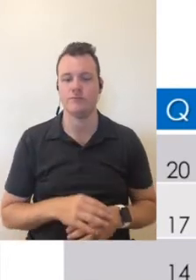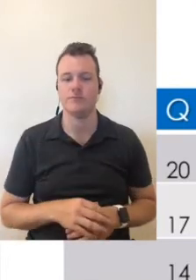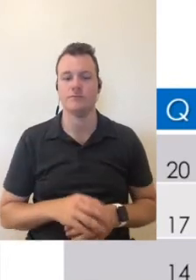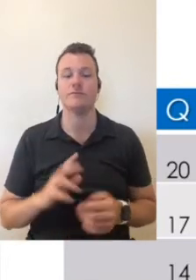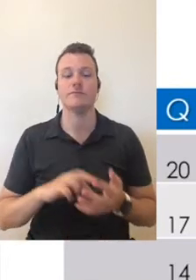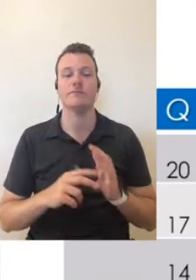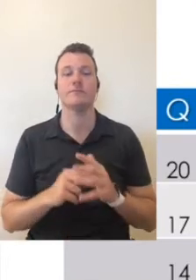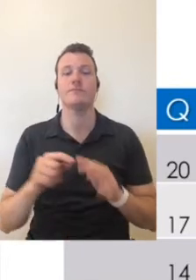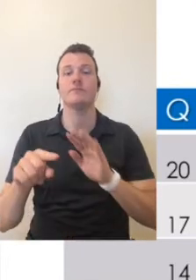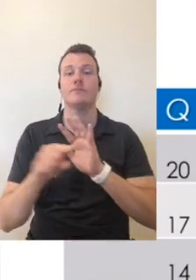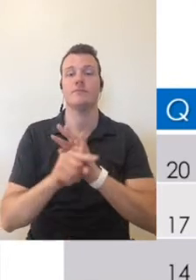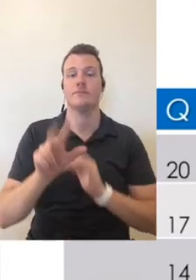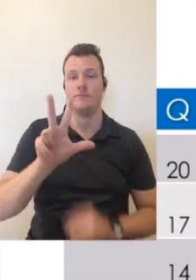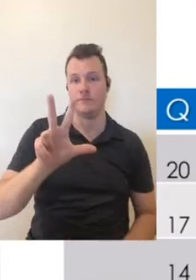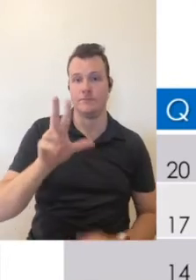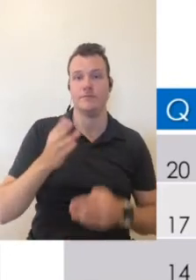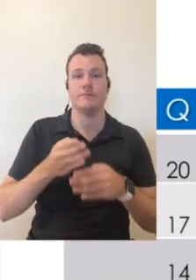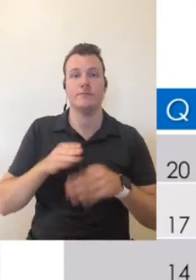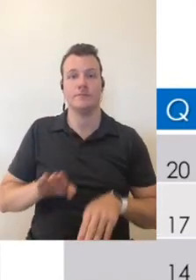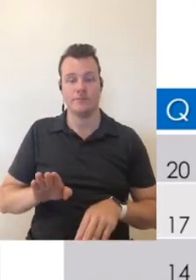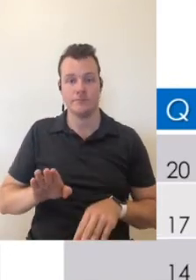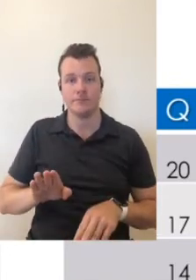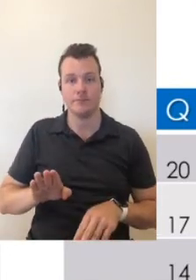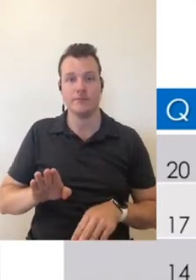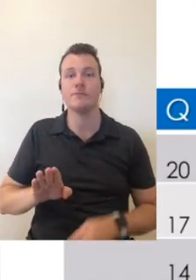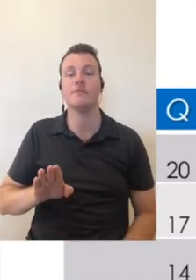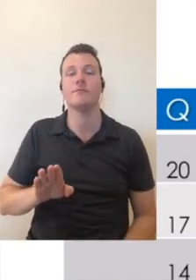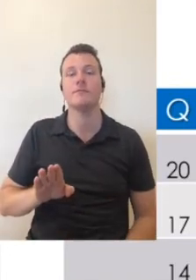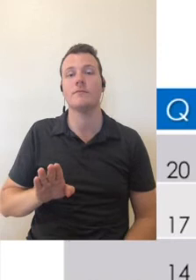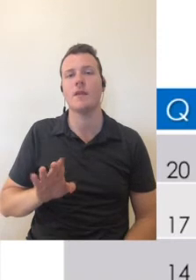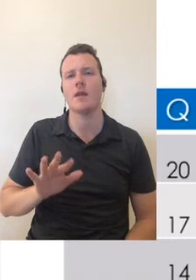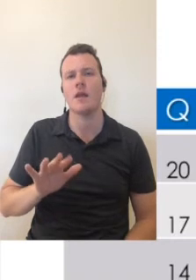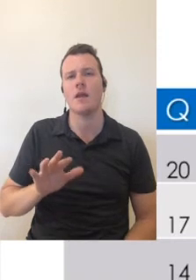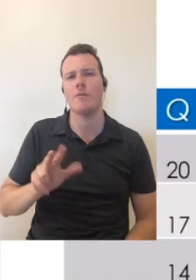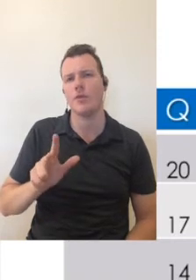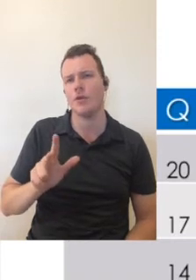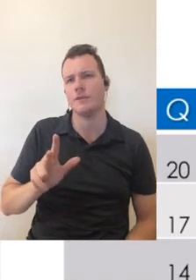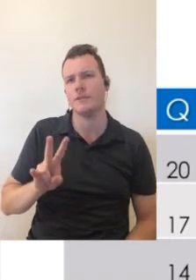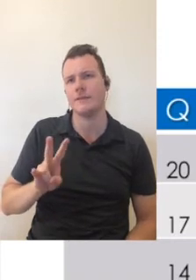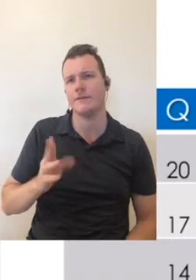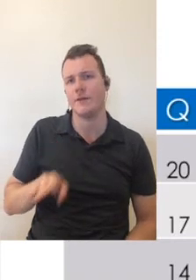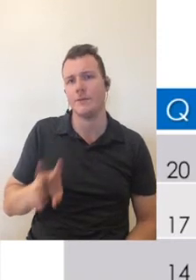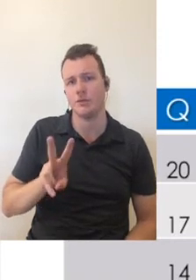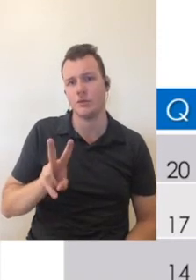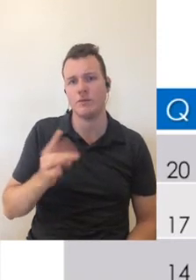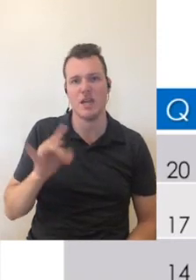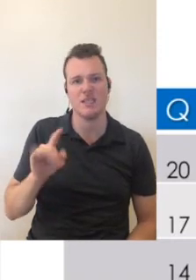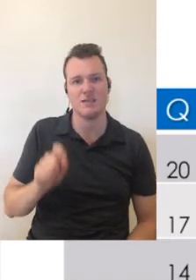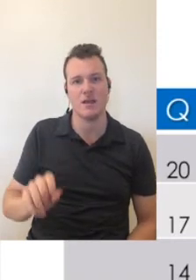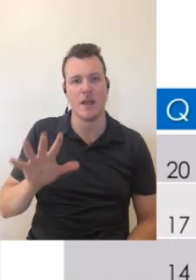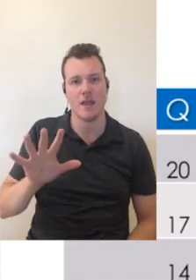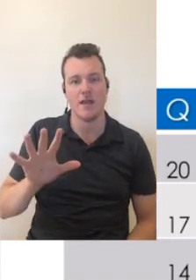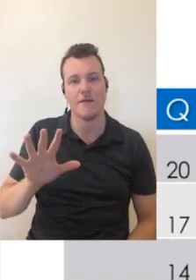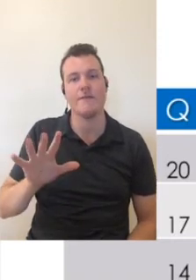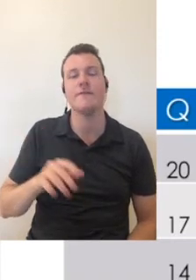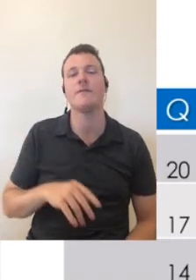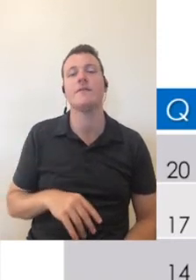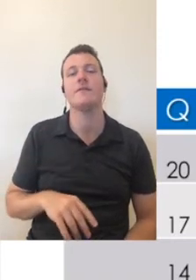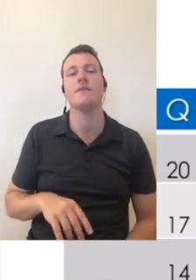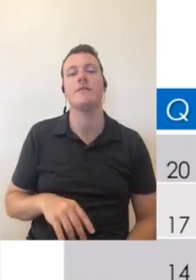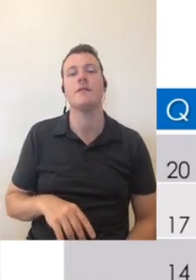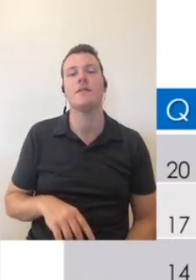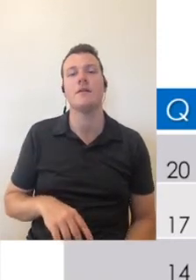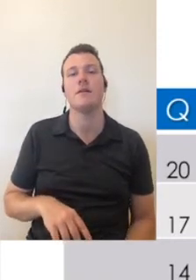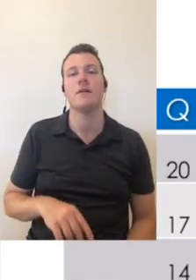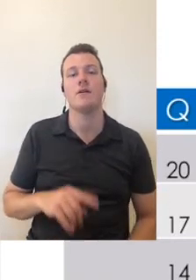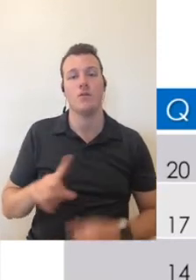now I have minus 3 divided by 37 divided by 2 is 18.5. And